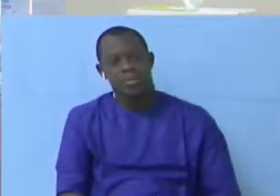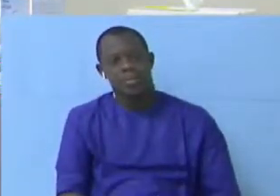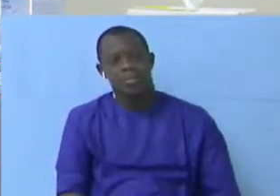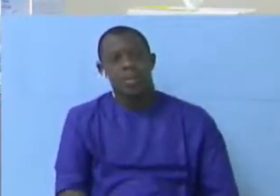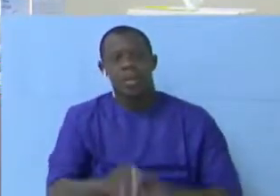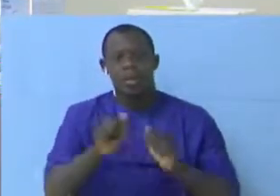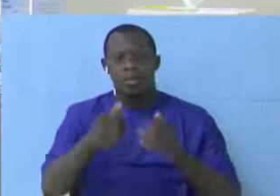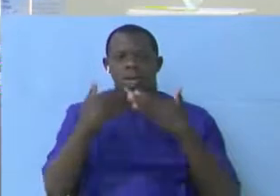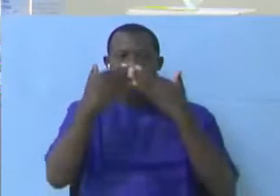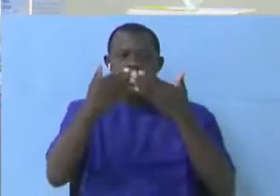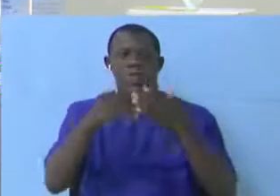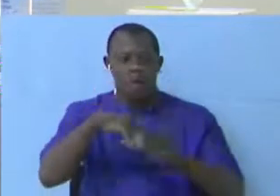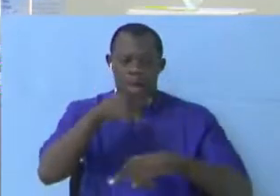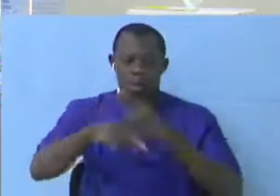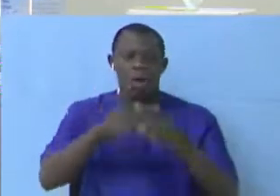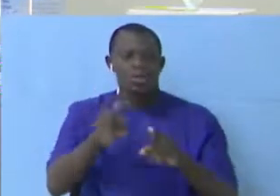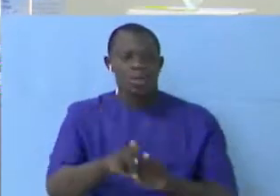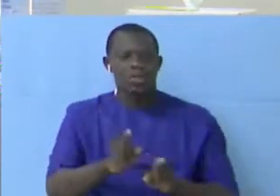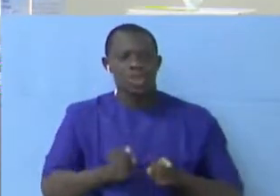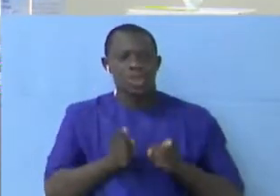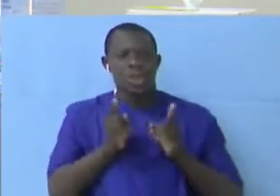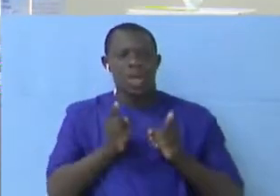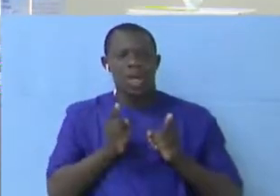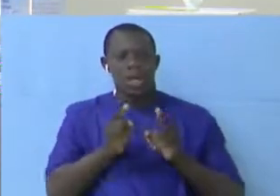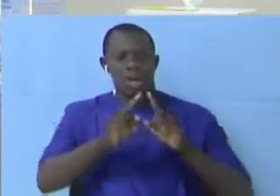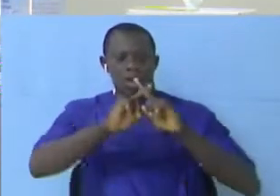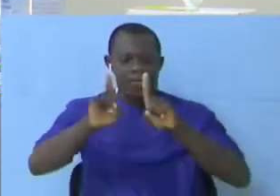can you give us the gender distribution?